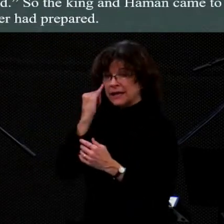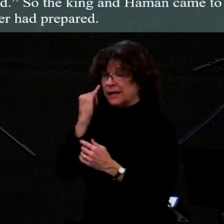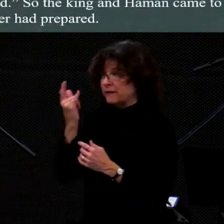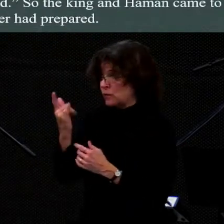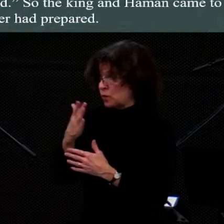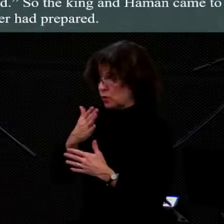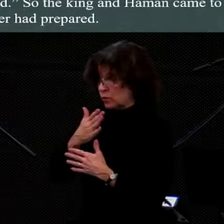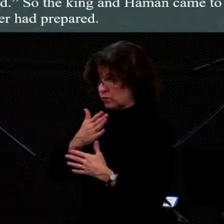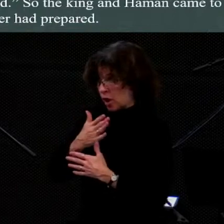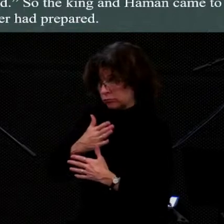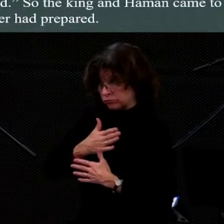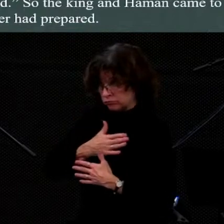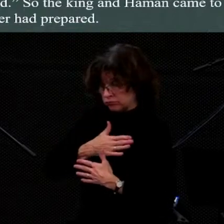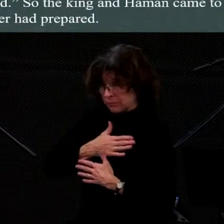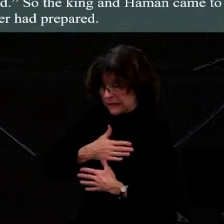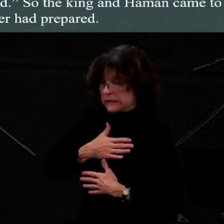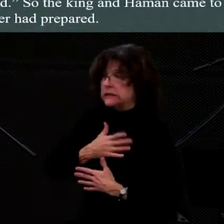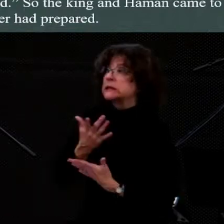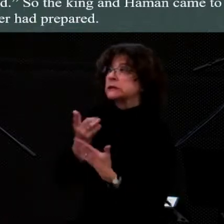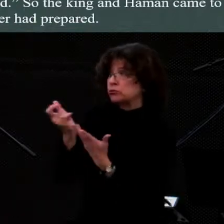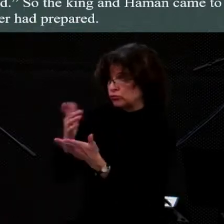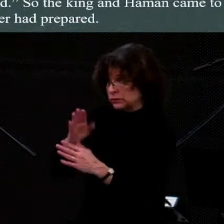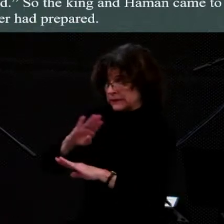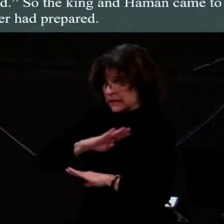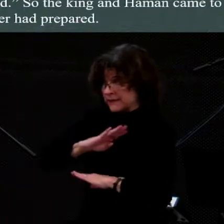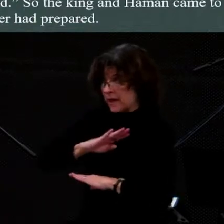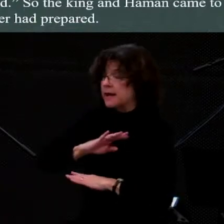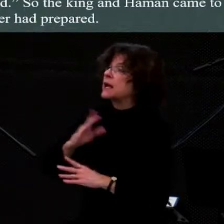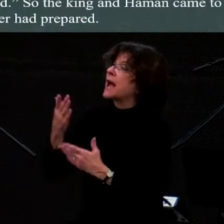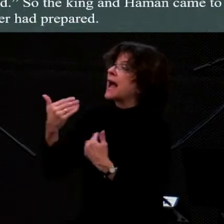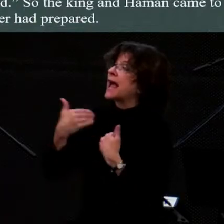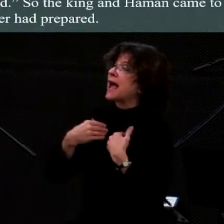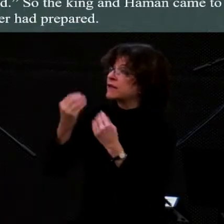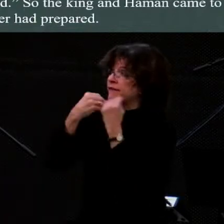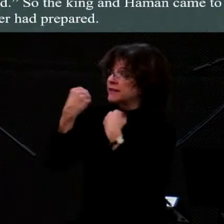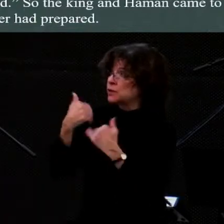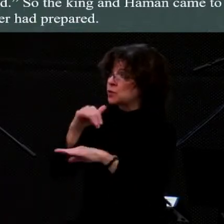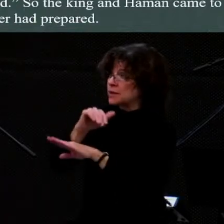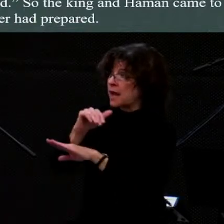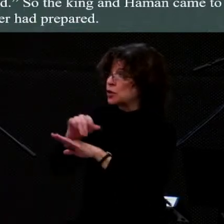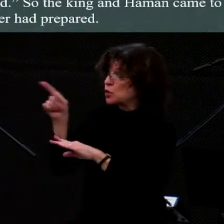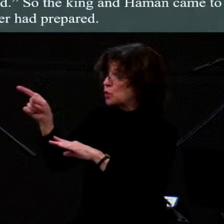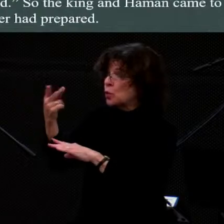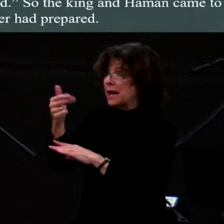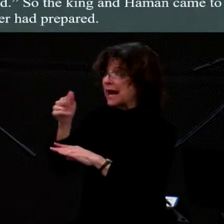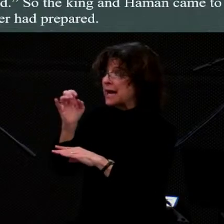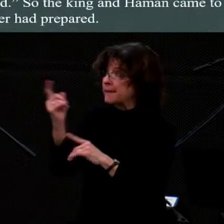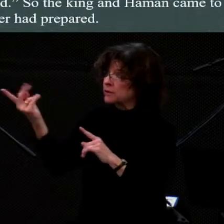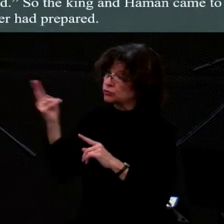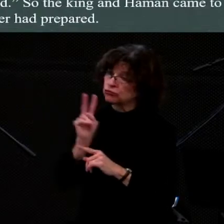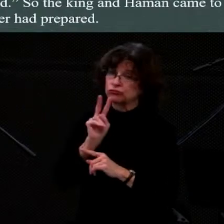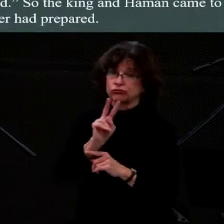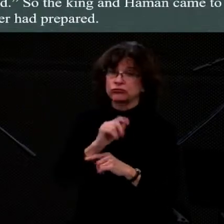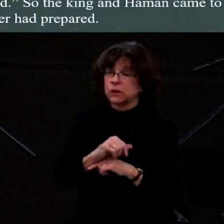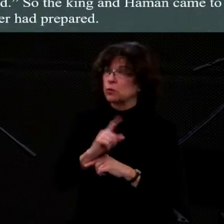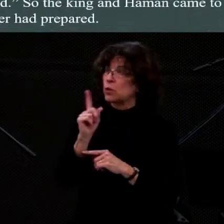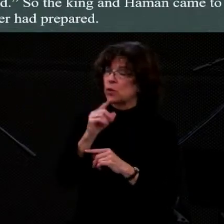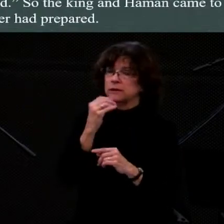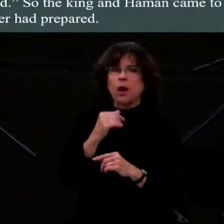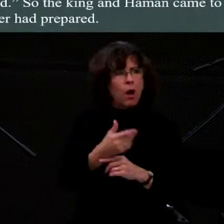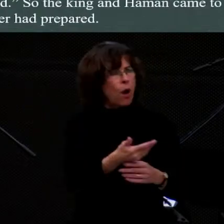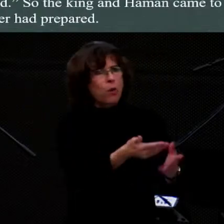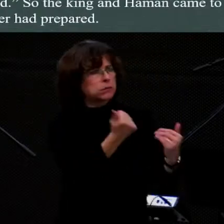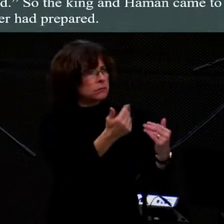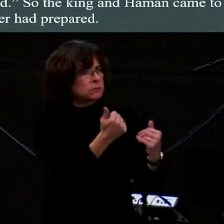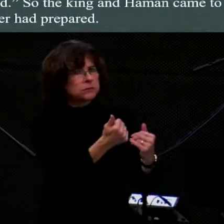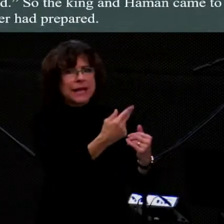If it please the king, let the king and Haman come today to a feast that I have prepared for the king." Then the king said, "Bring Haman quickly so that we may do as